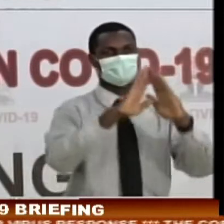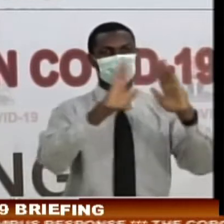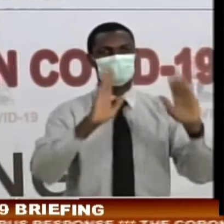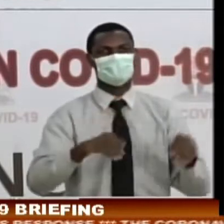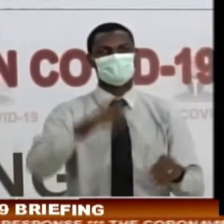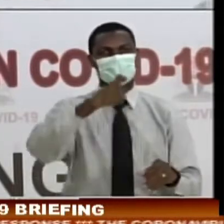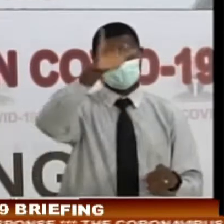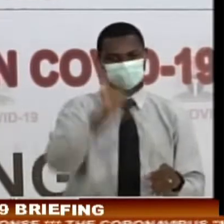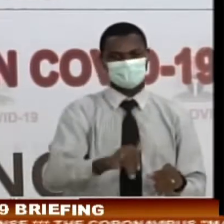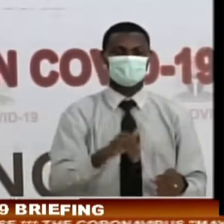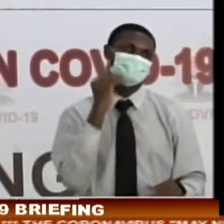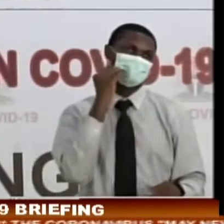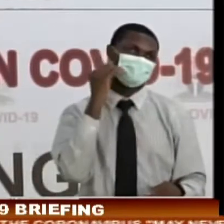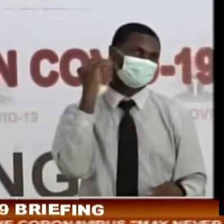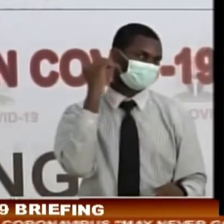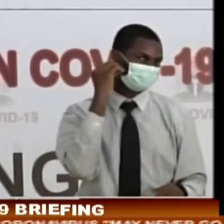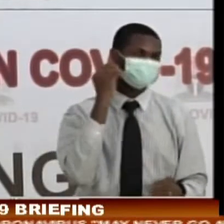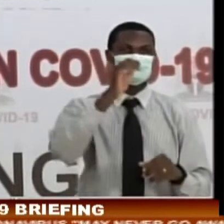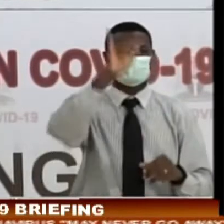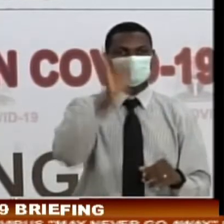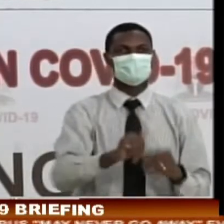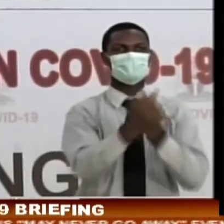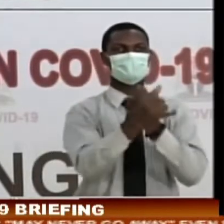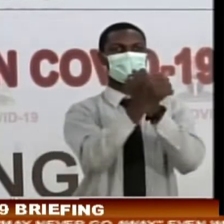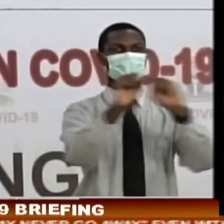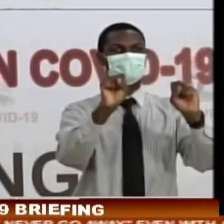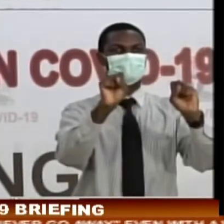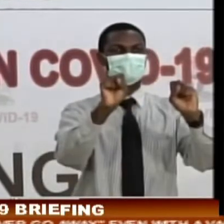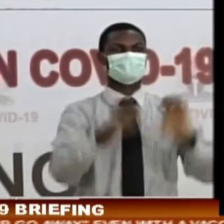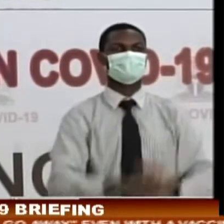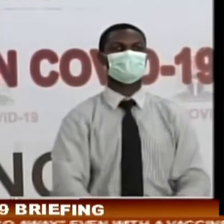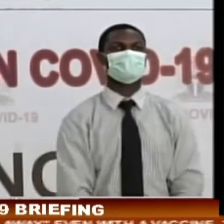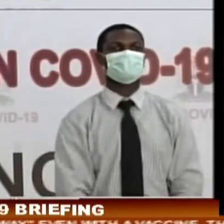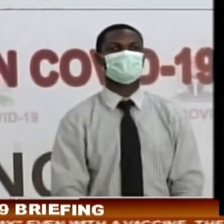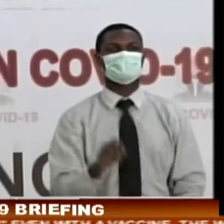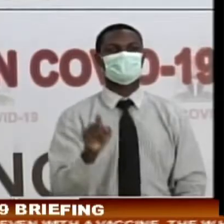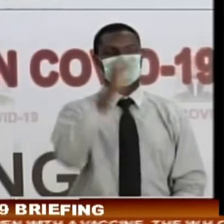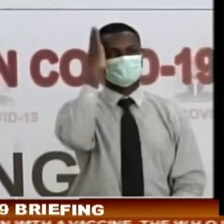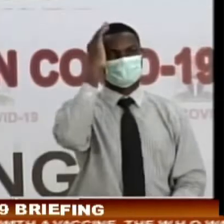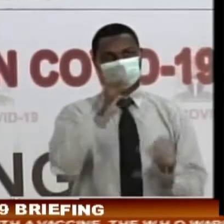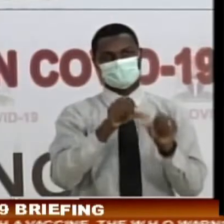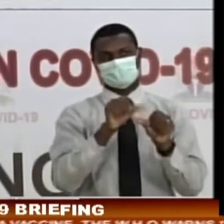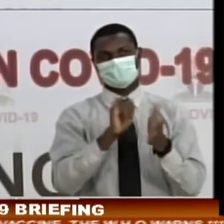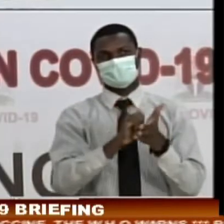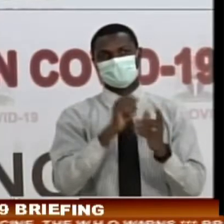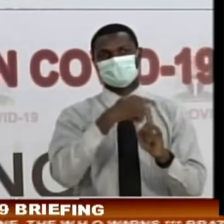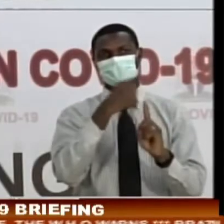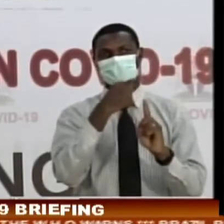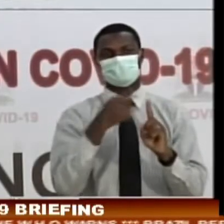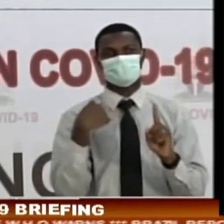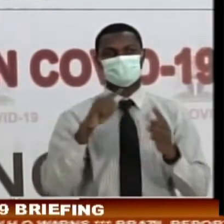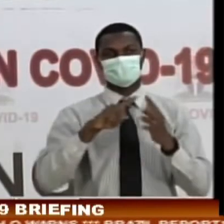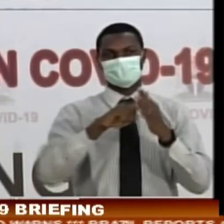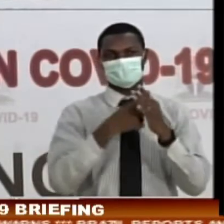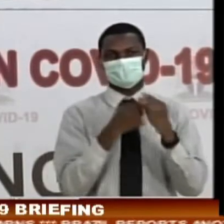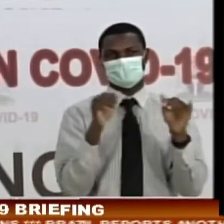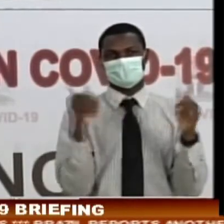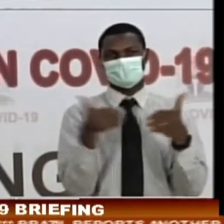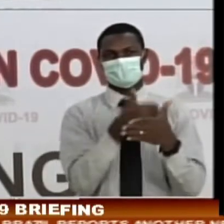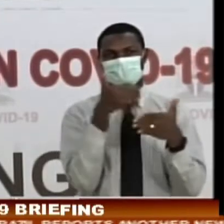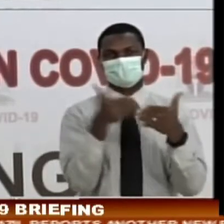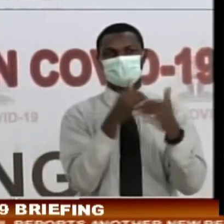stay home and stay safe you will recall that when the new measures were rolled out